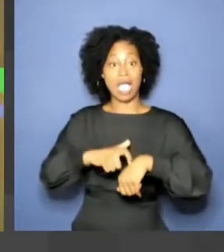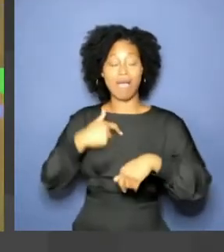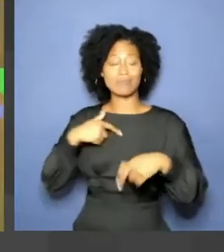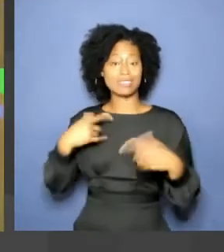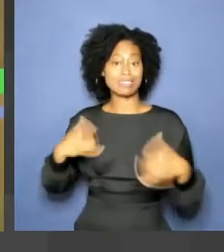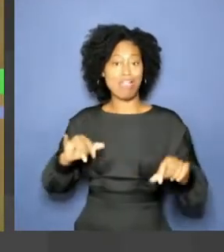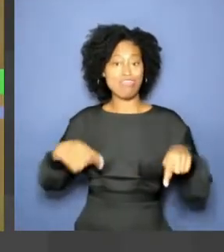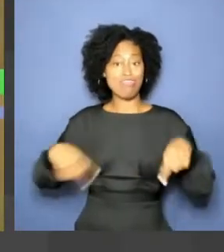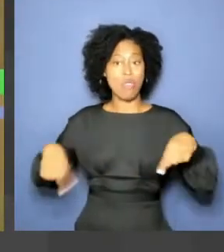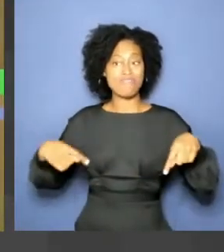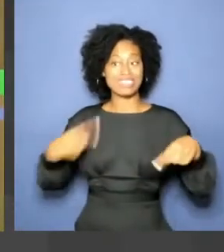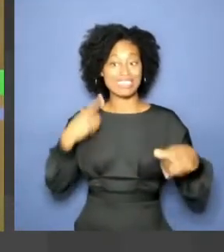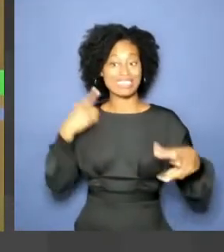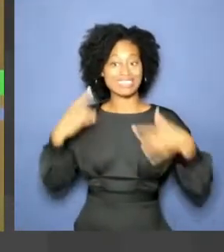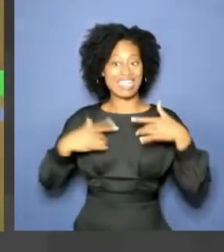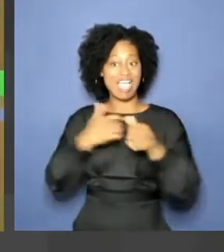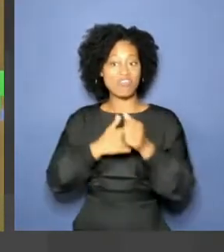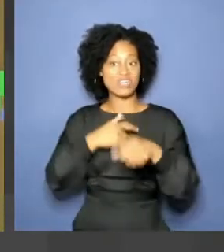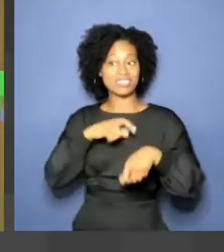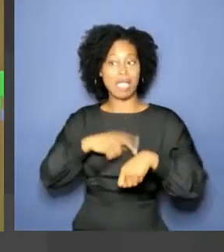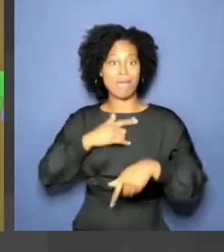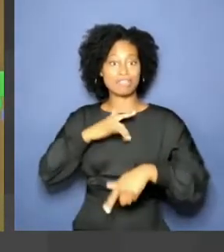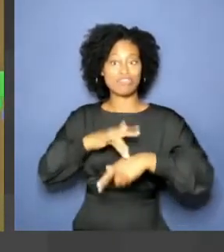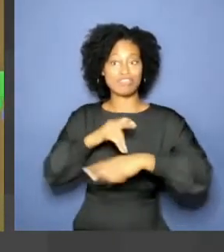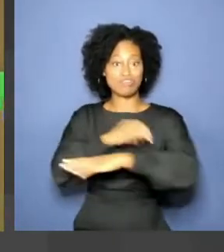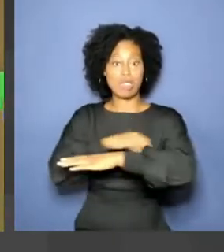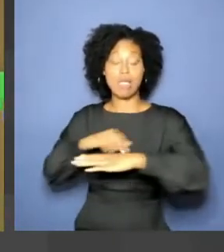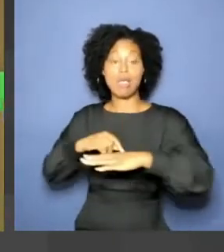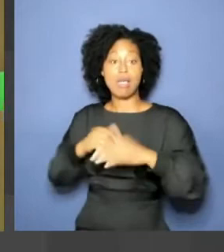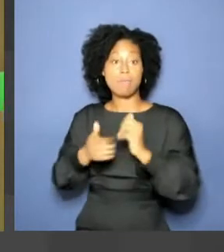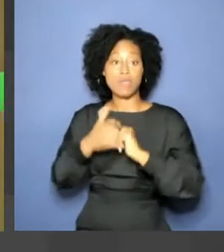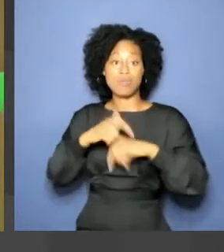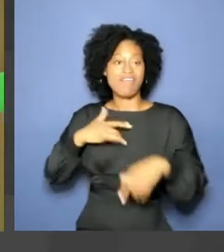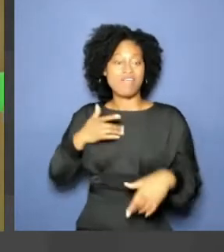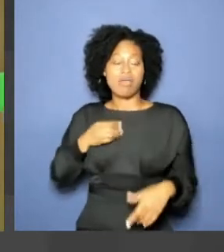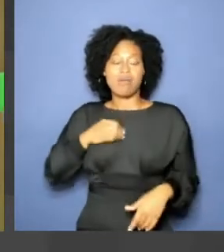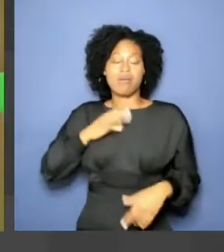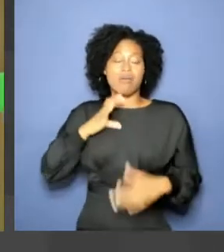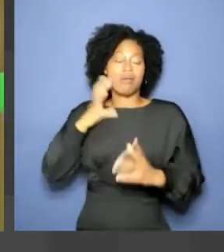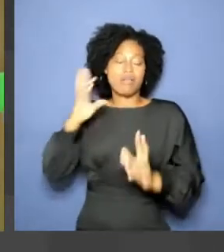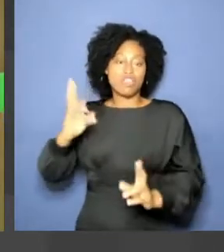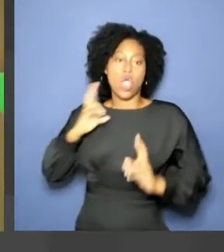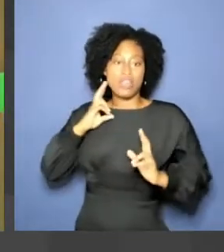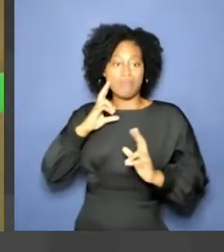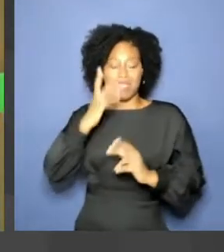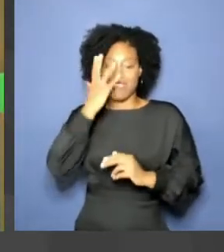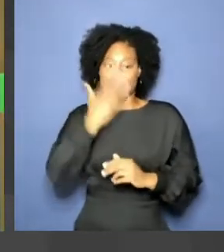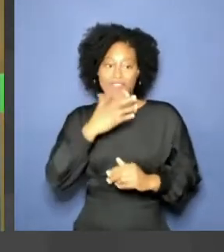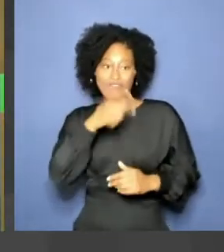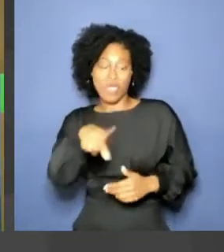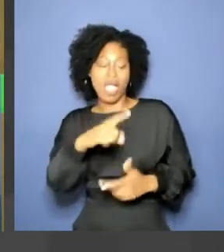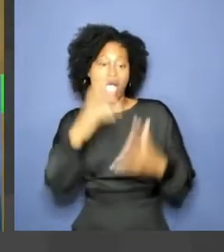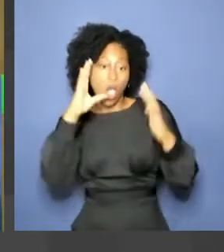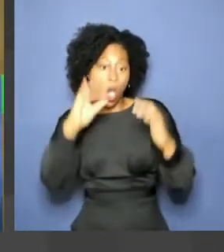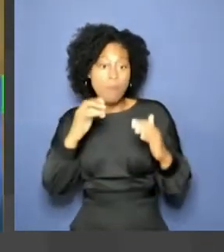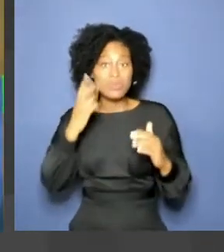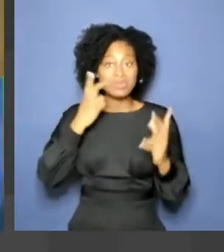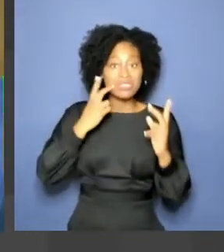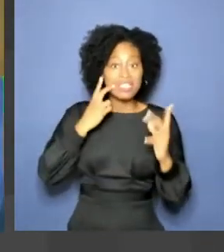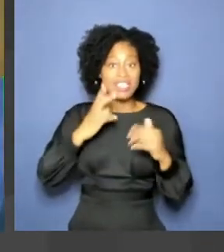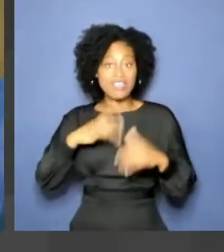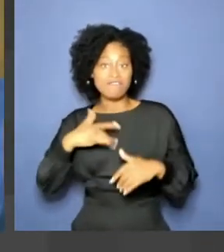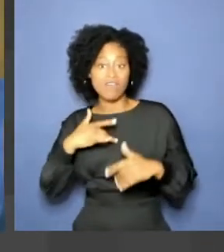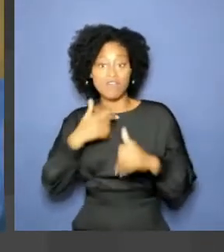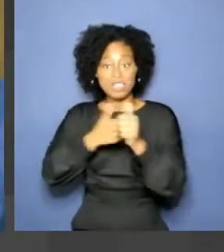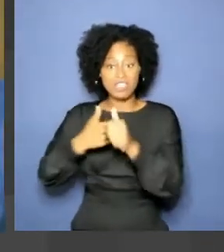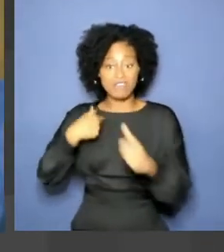this stage, but mostly I feel incredibly honored to be in front of you. I hope what you see and feel from each of us at Mojang Studios